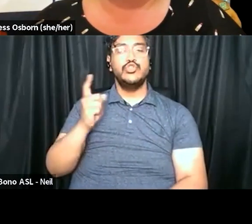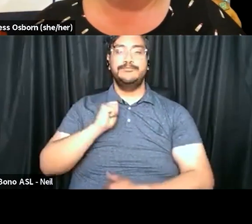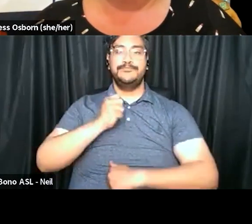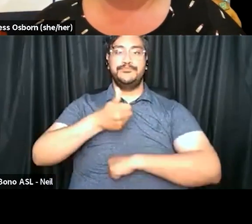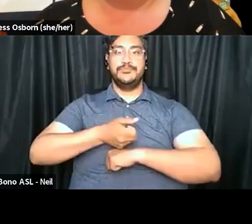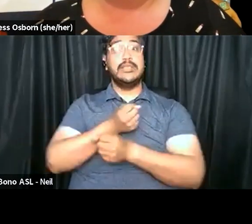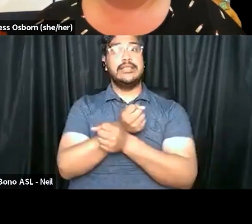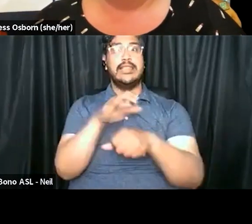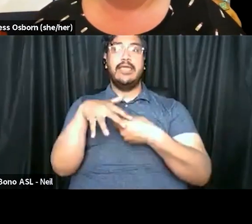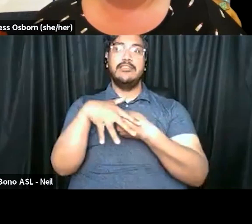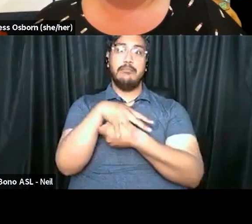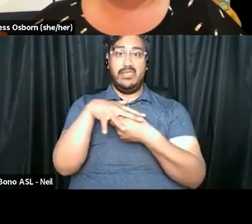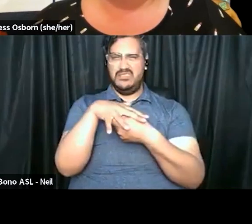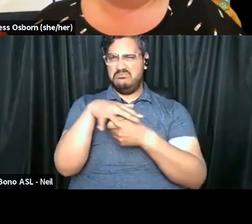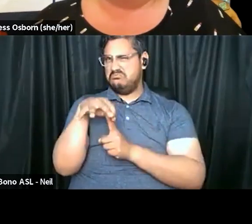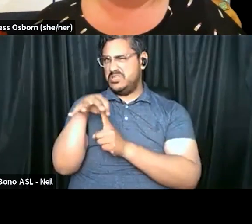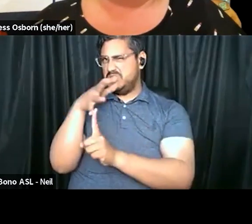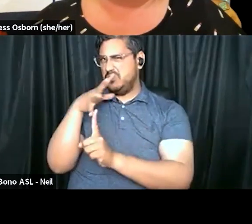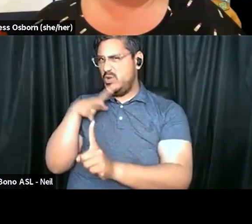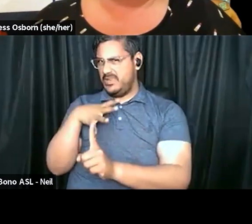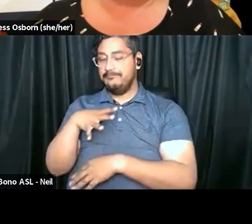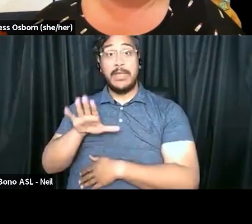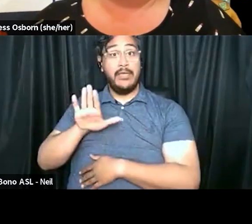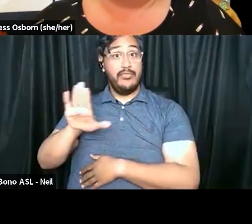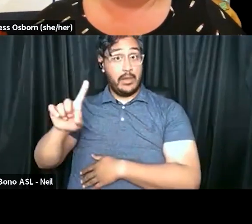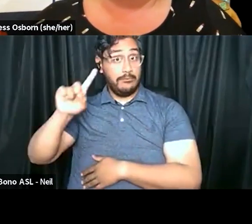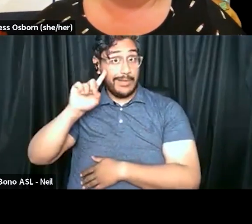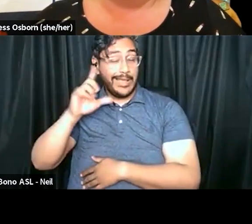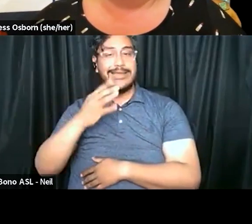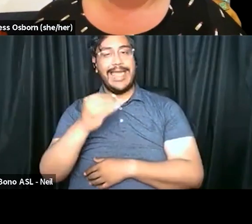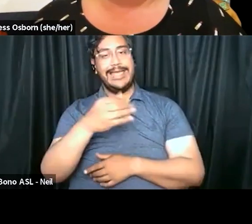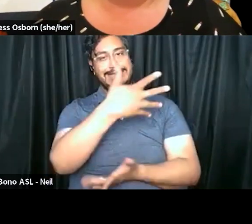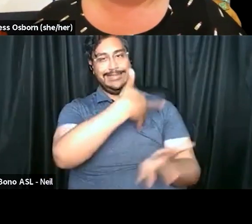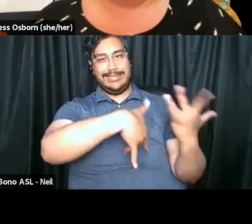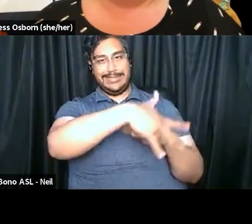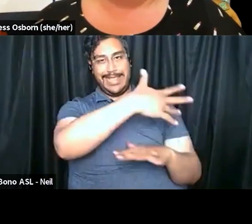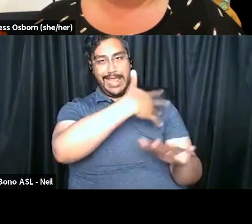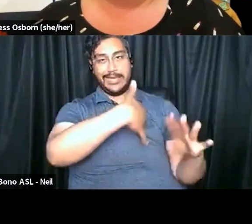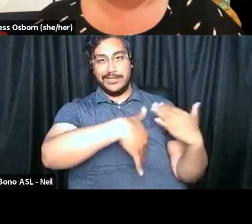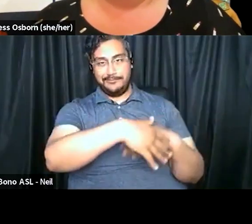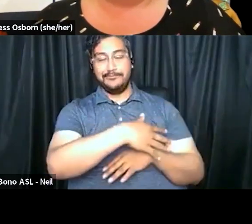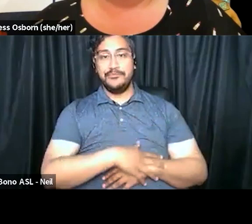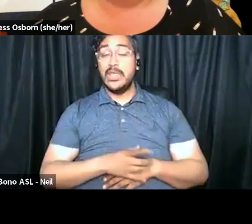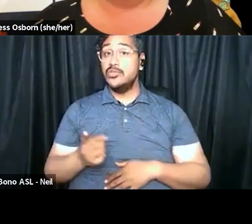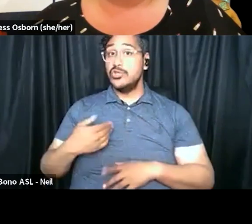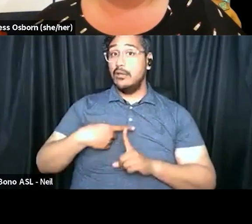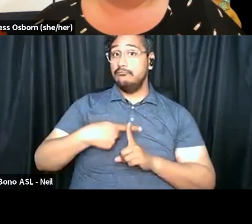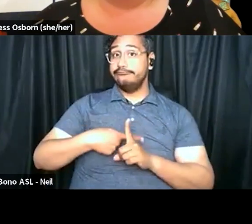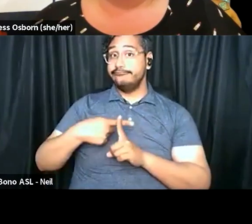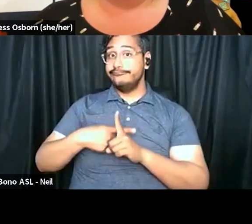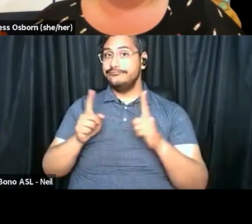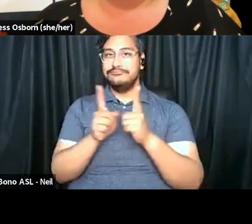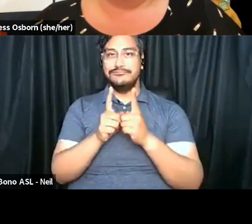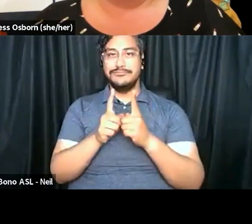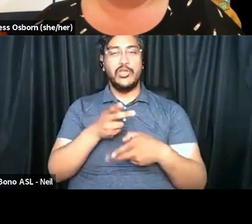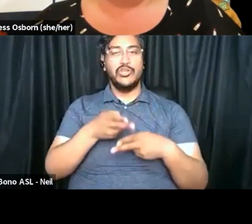people, particularly women, both in their own minds and in society in general. She leads a monthly meetup called the Self-Love Journey